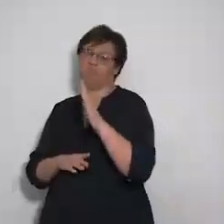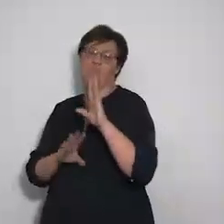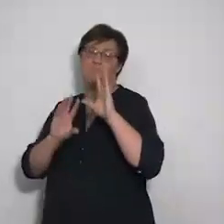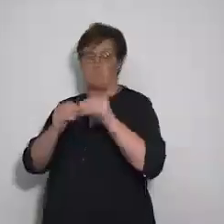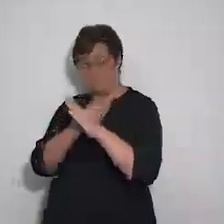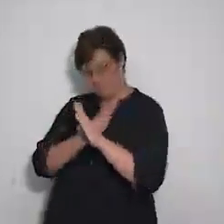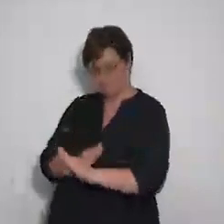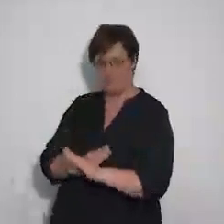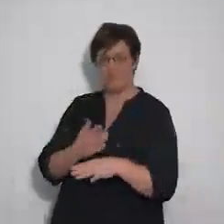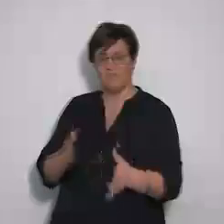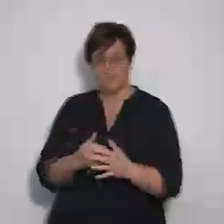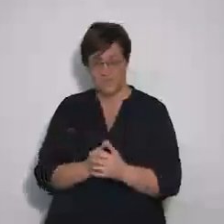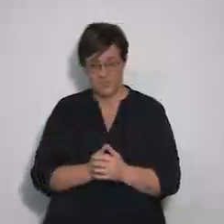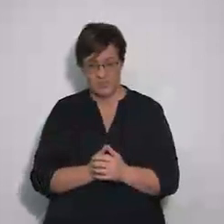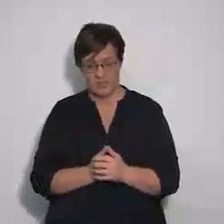climbing up.